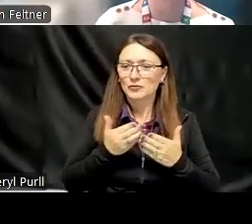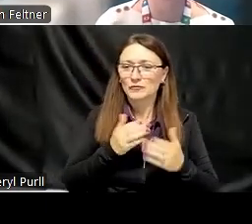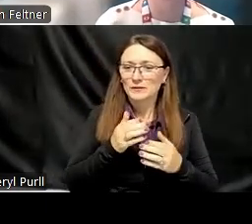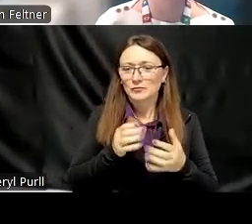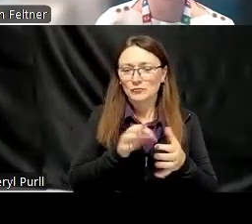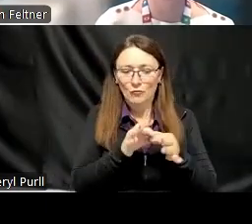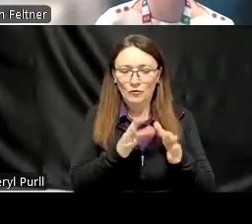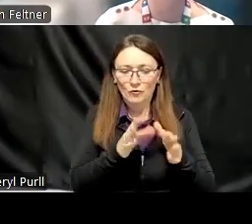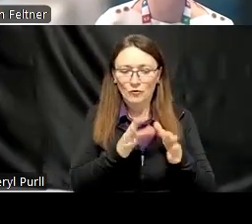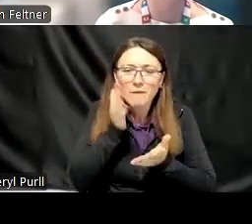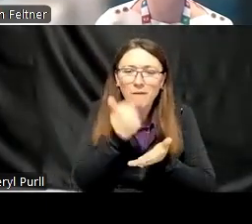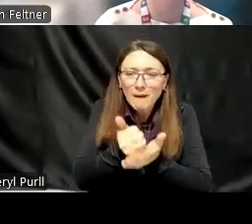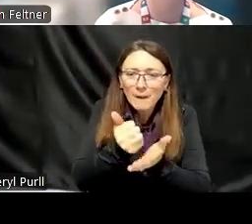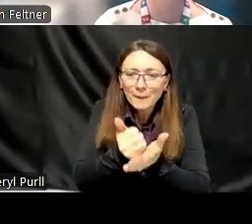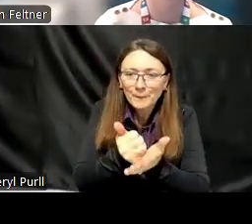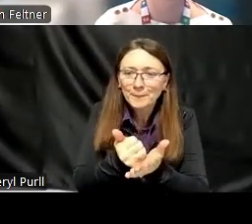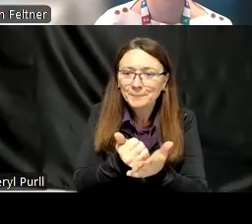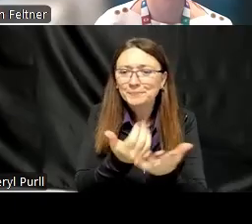help you out.